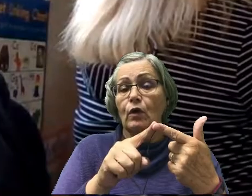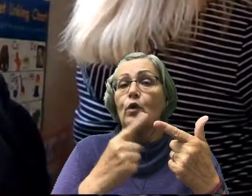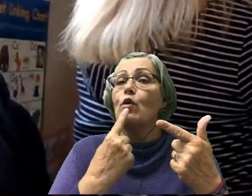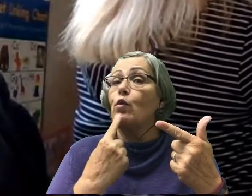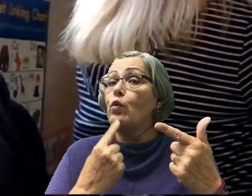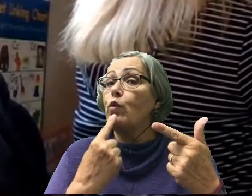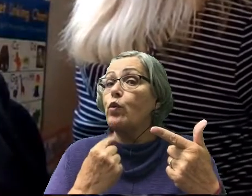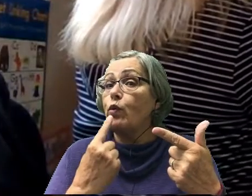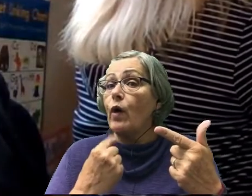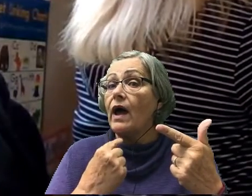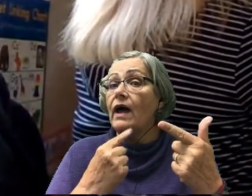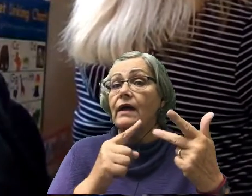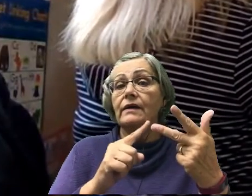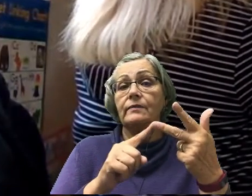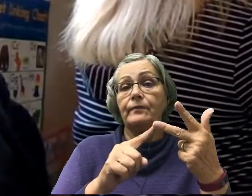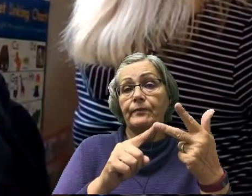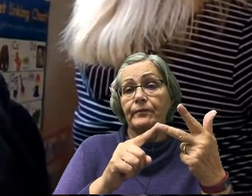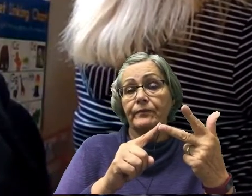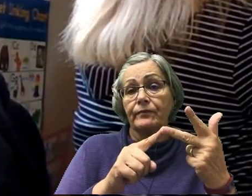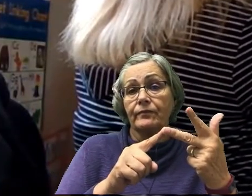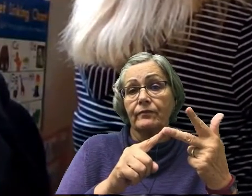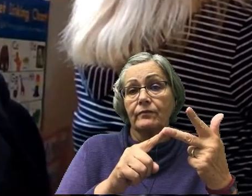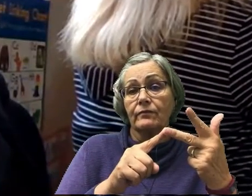and red.